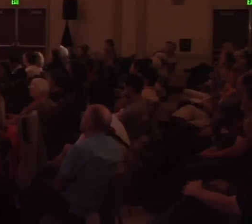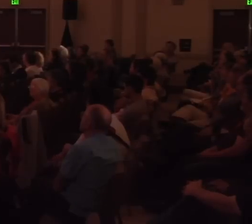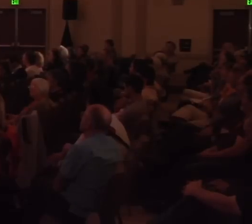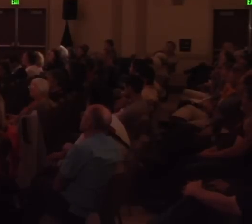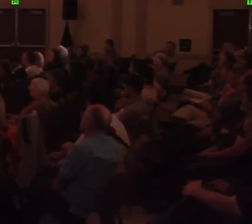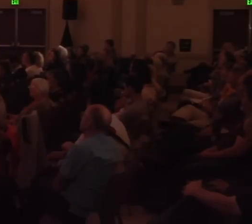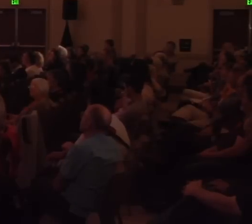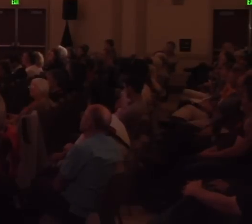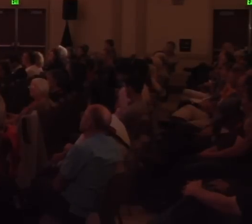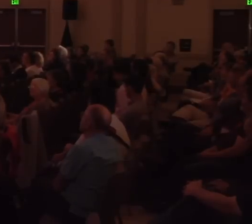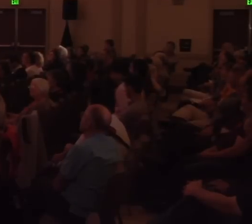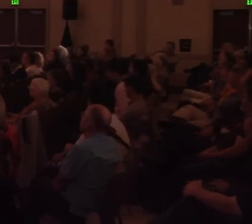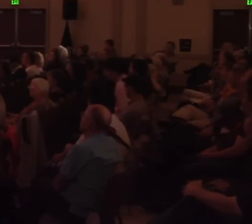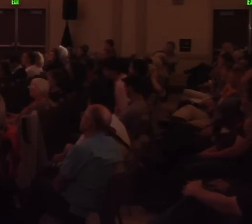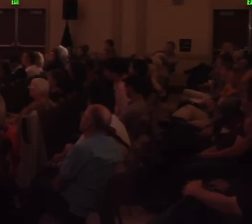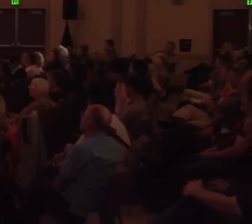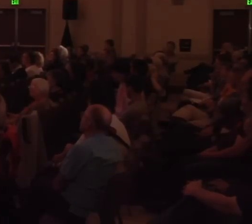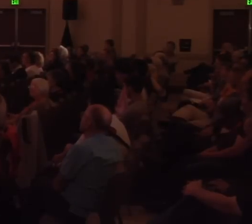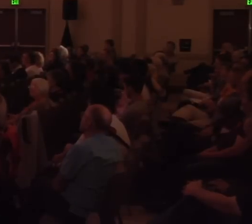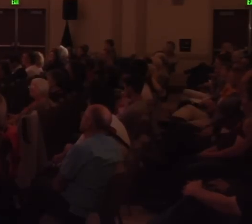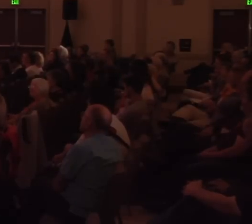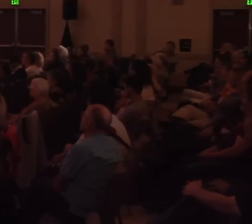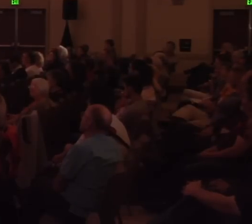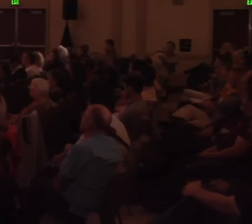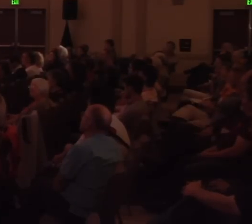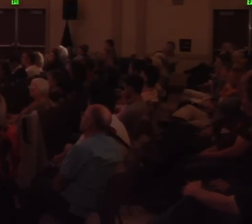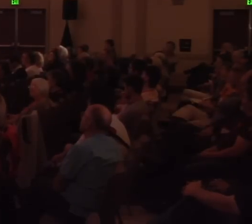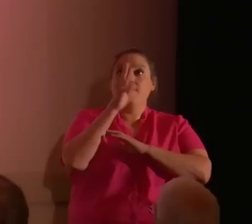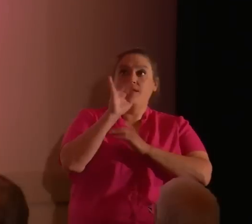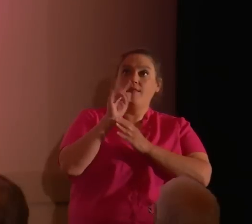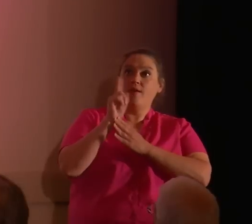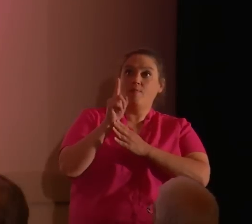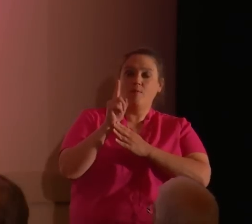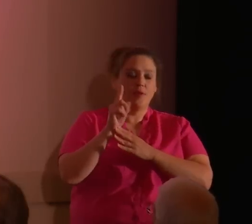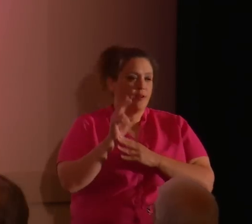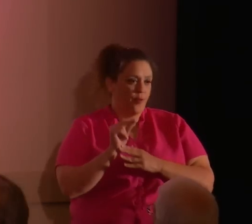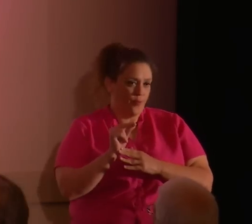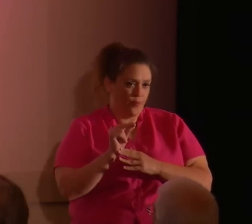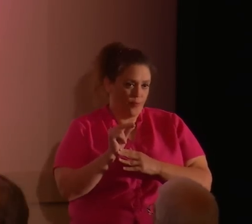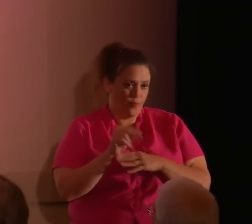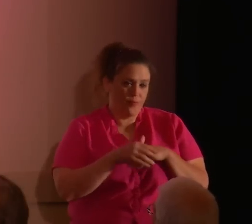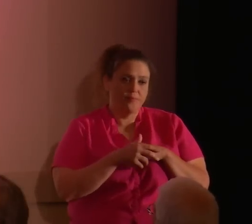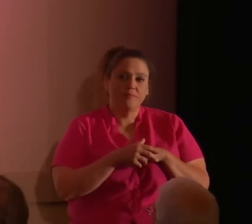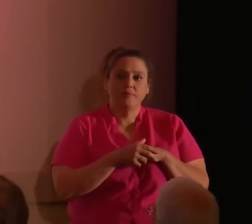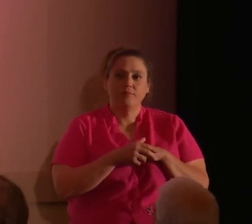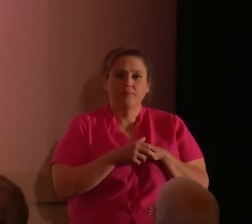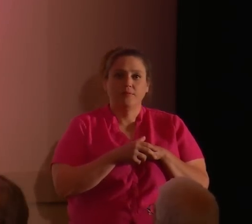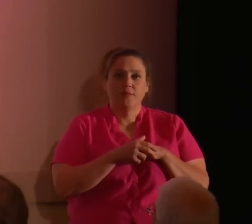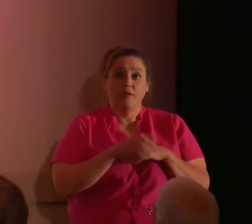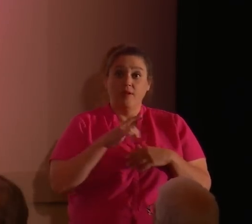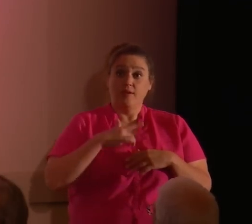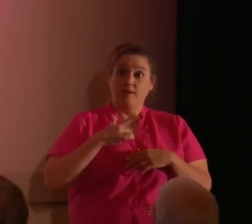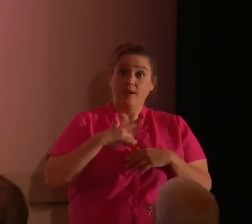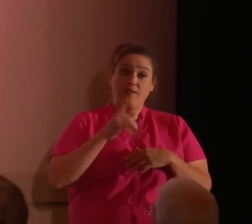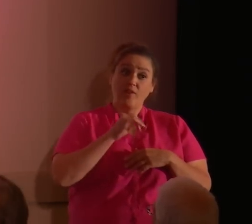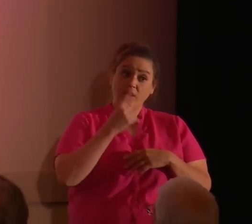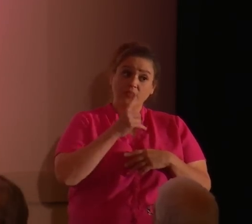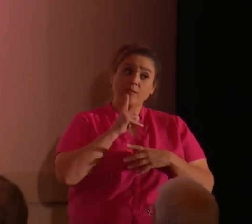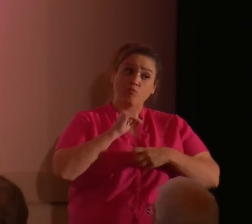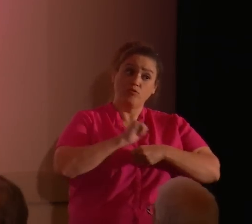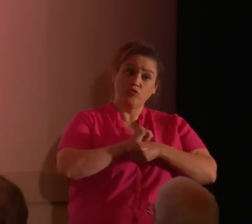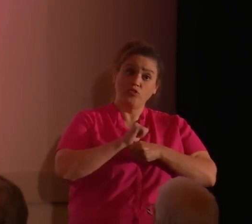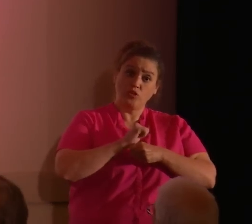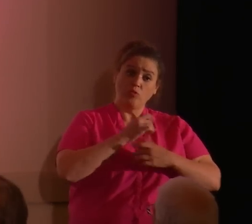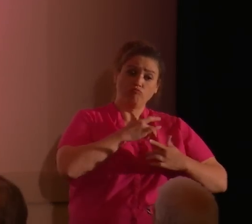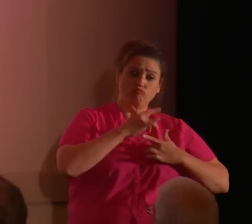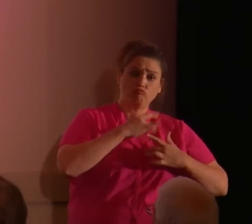Did I suddenly find God in that moment? No. Did I feel genuinely cared for